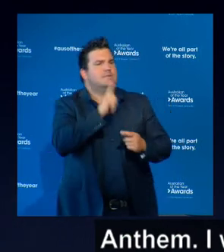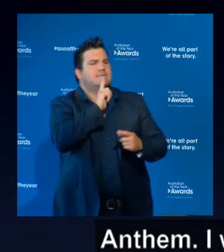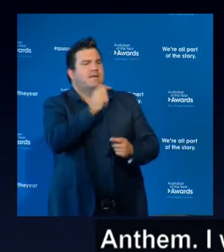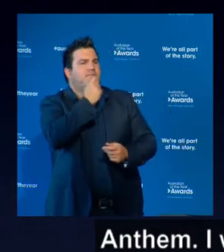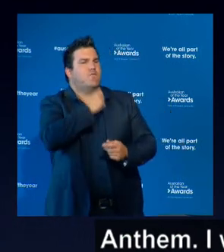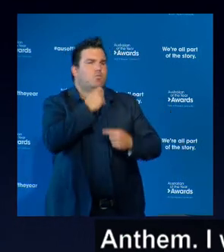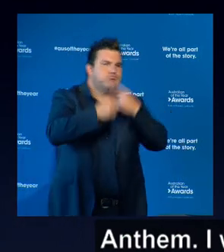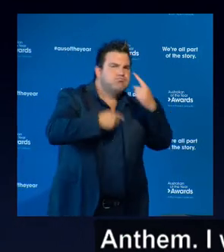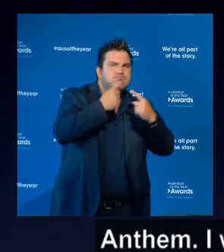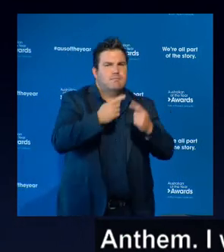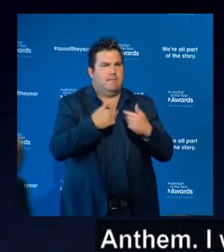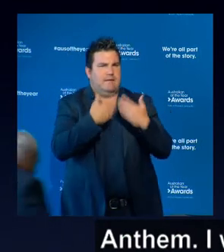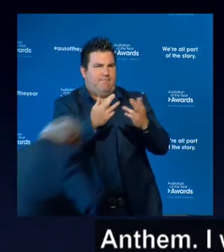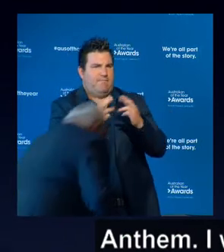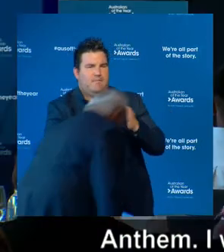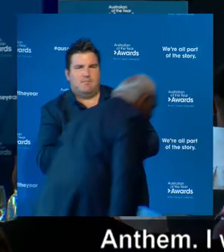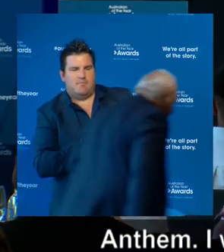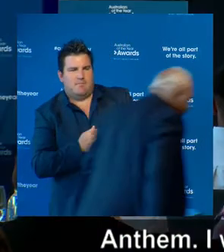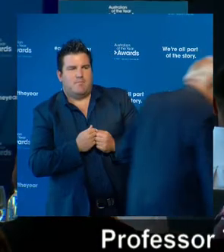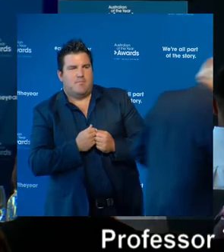evening.